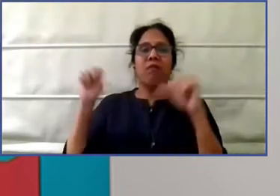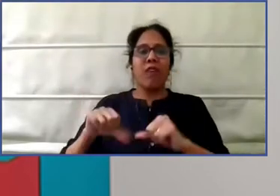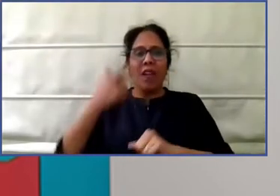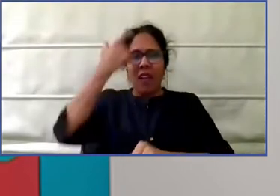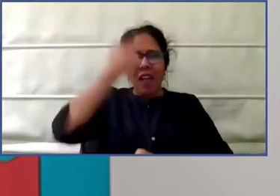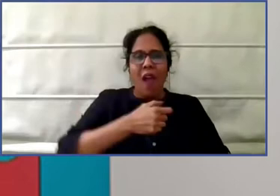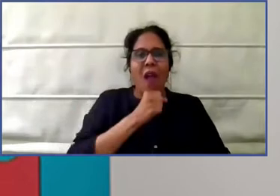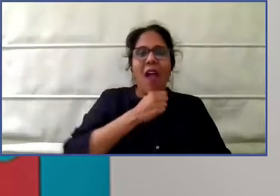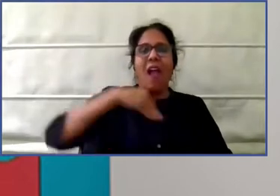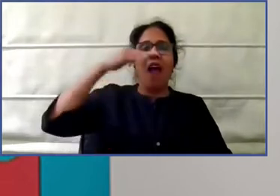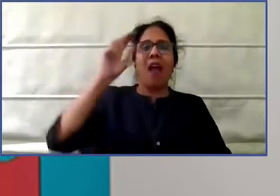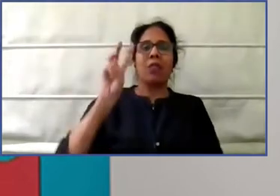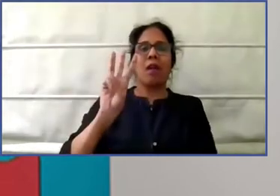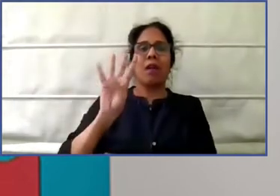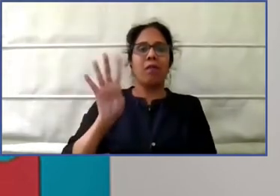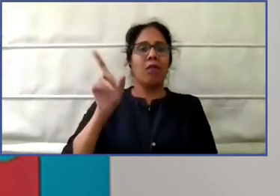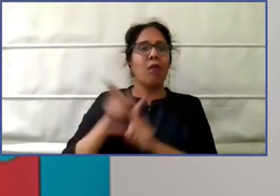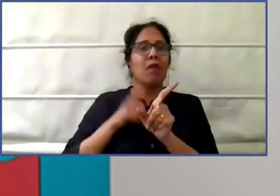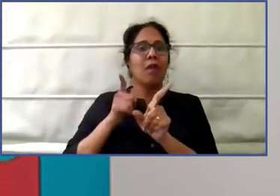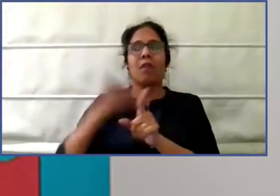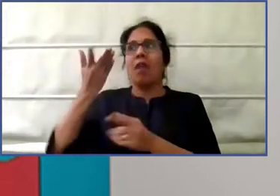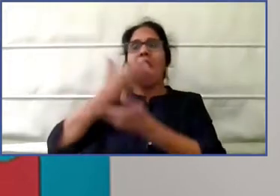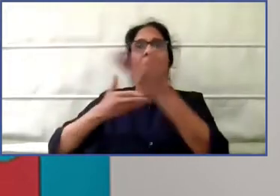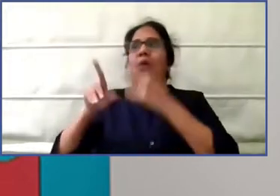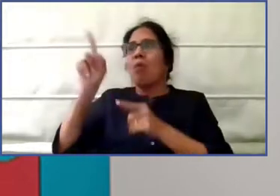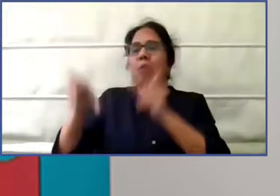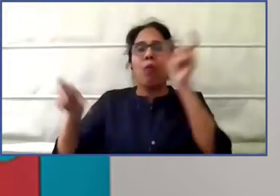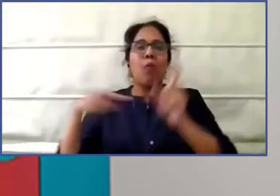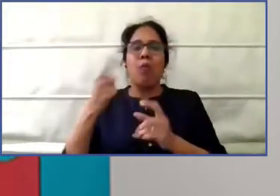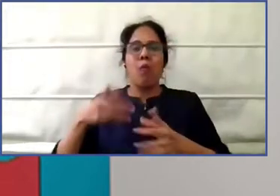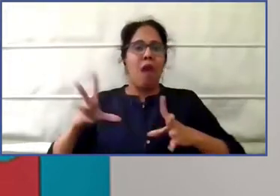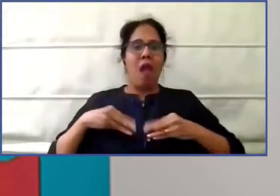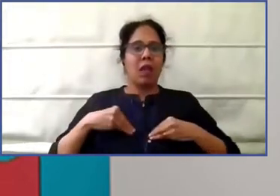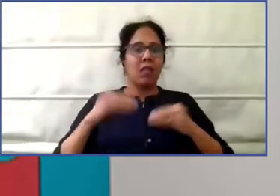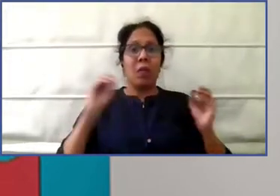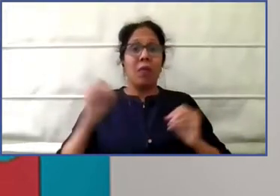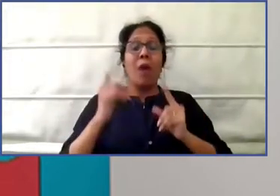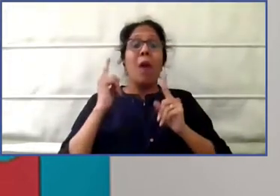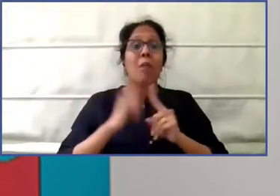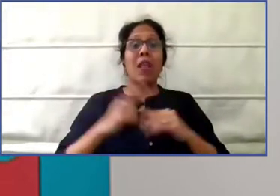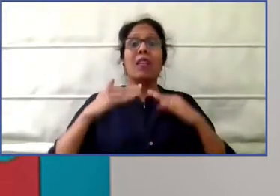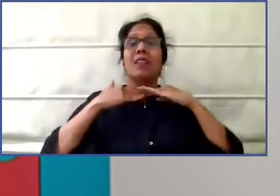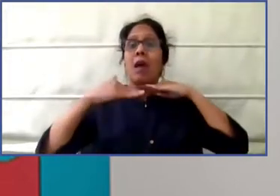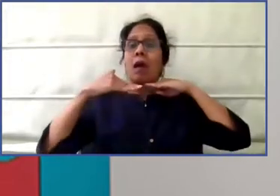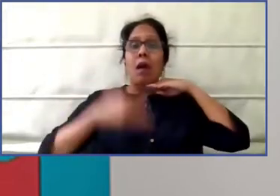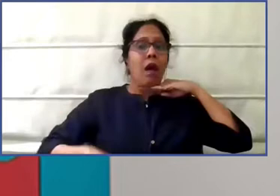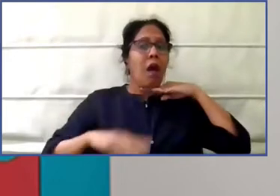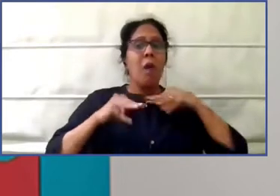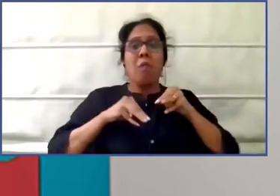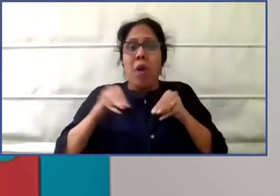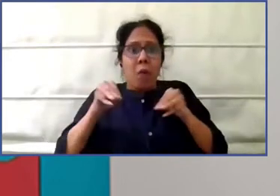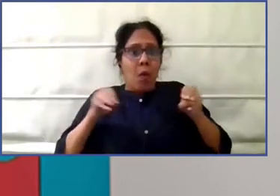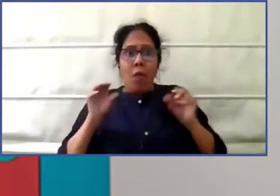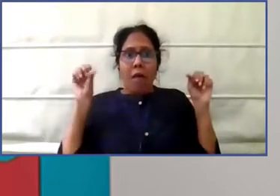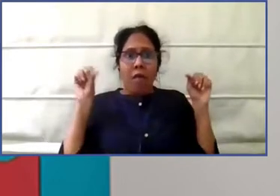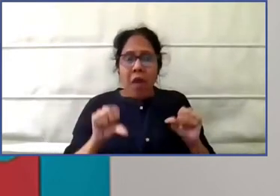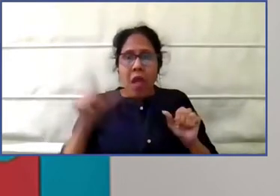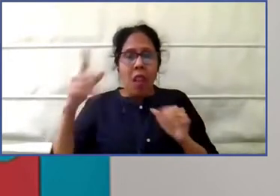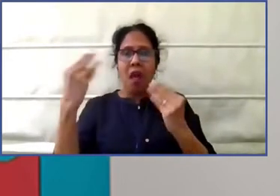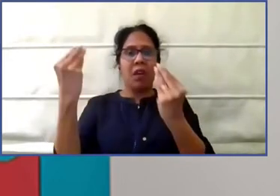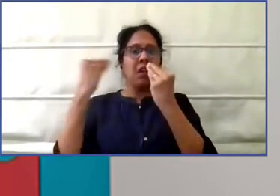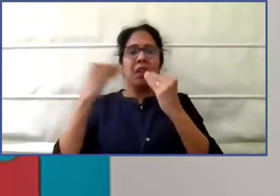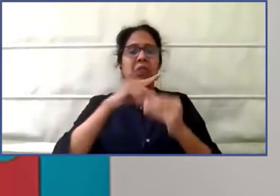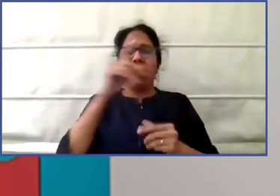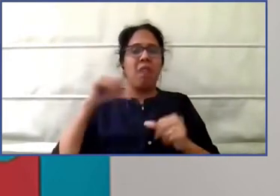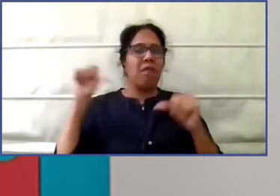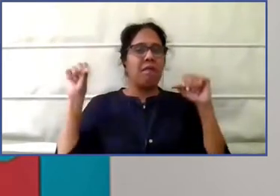person. And two, they didn't understand what a neck downwards paralysis would be. From there on, there